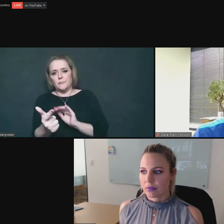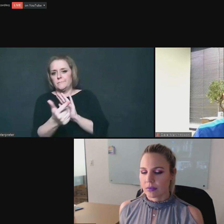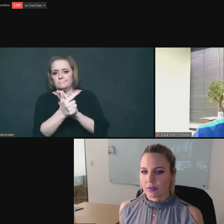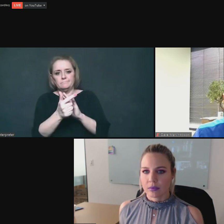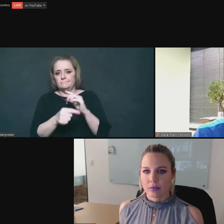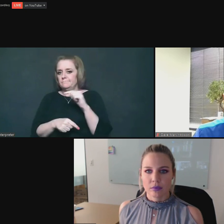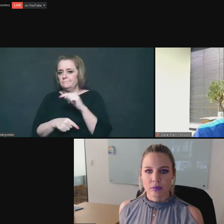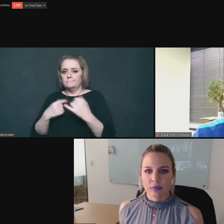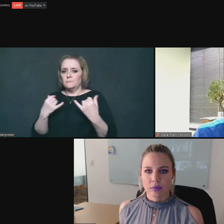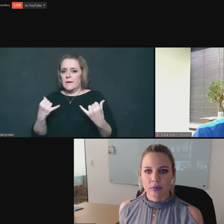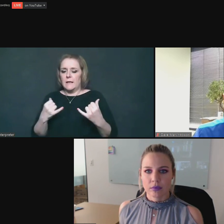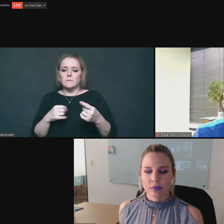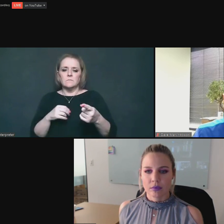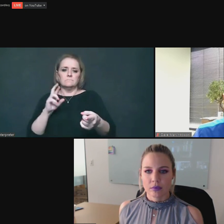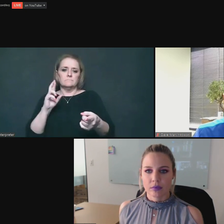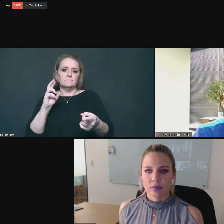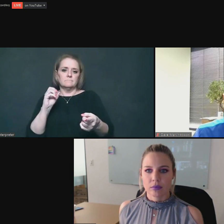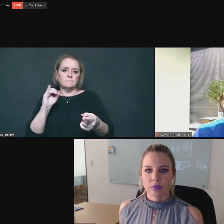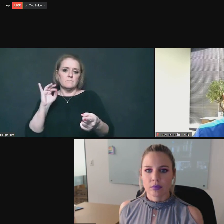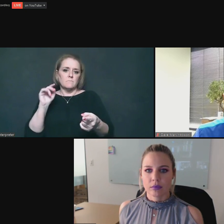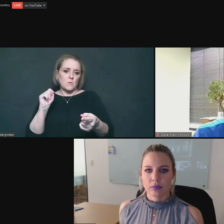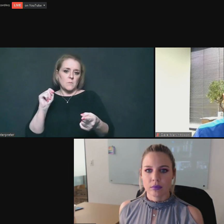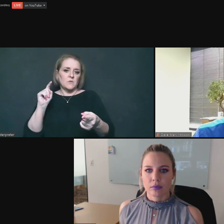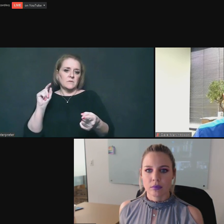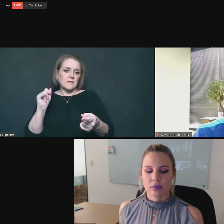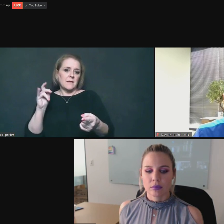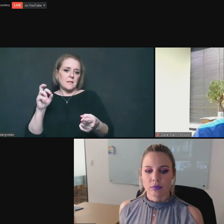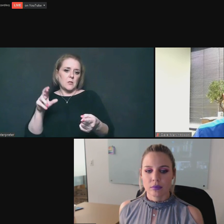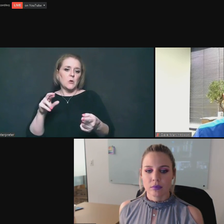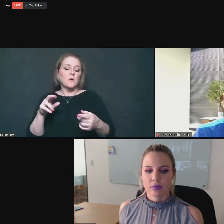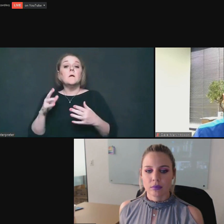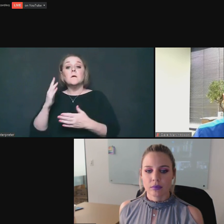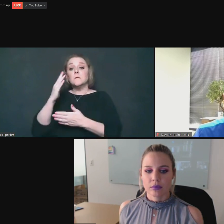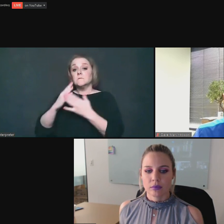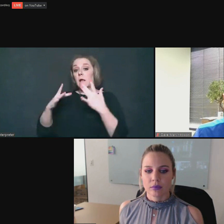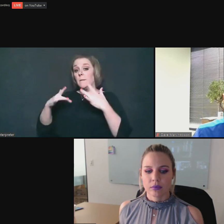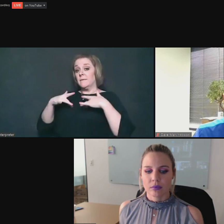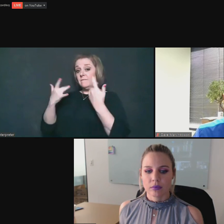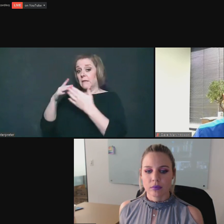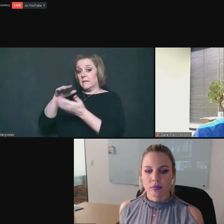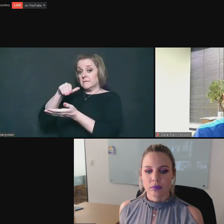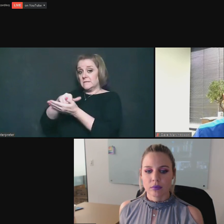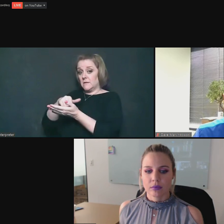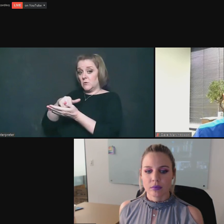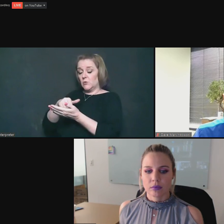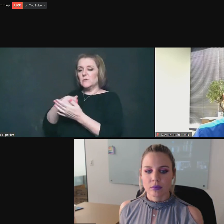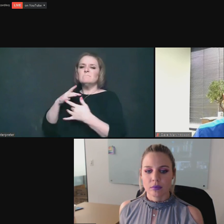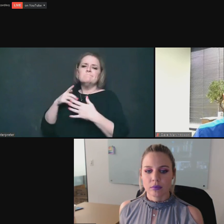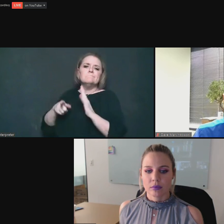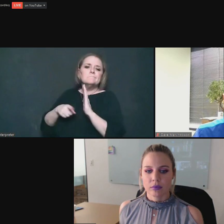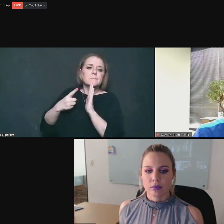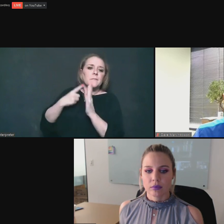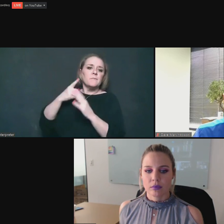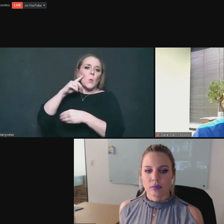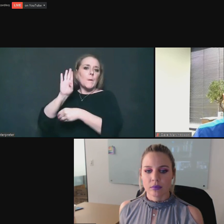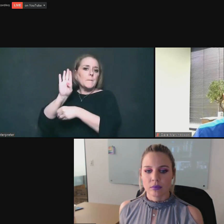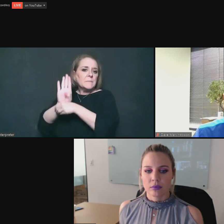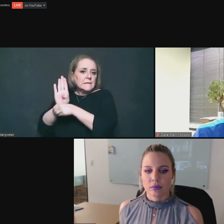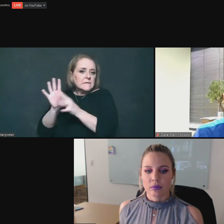point. Okay. And I would say some event centers are used for business conventions and such as that, which are